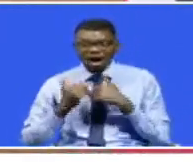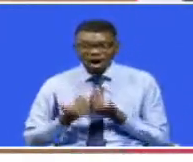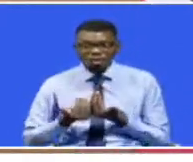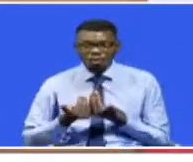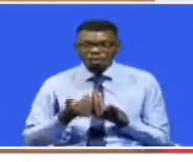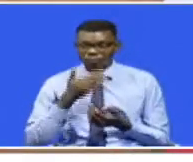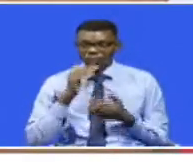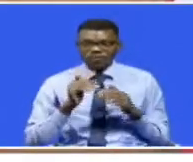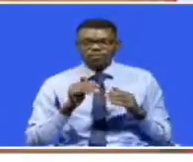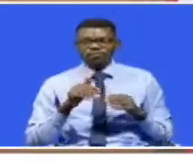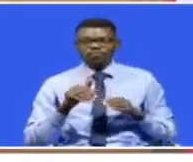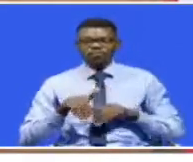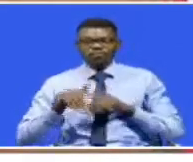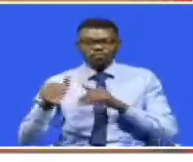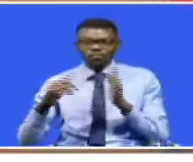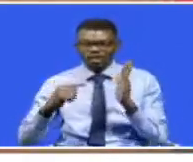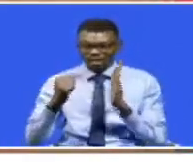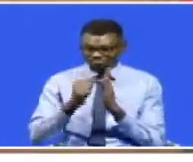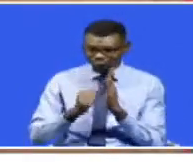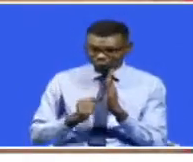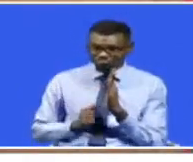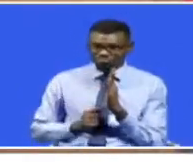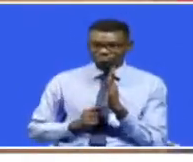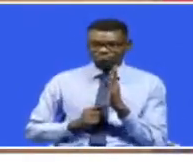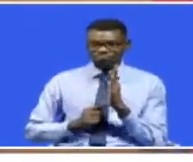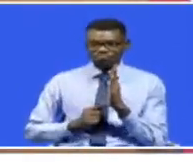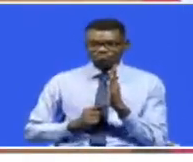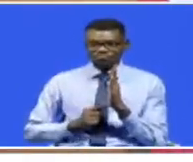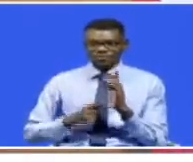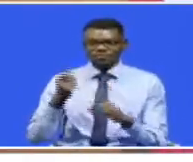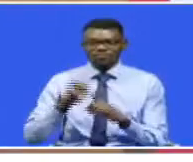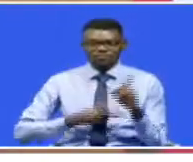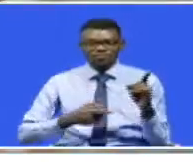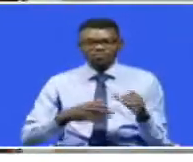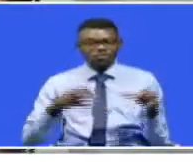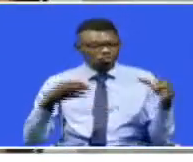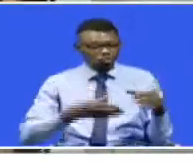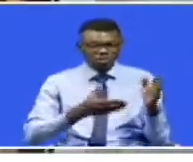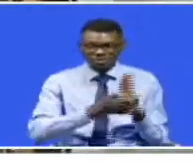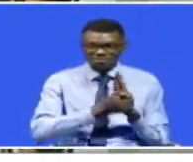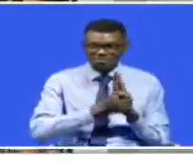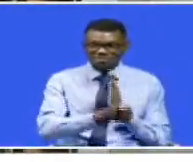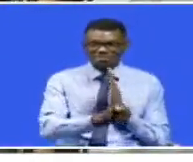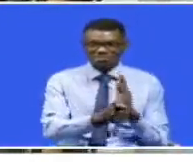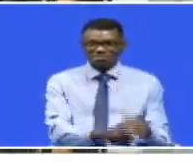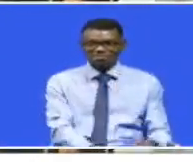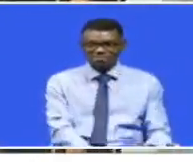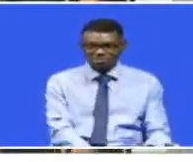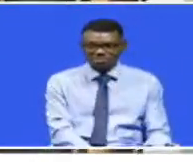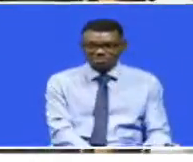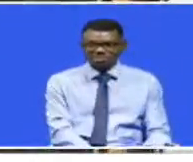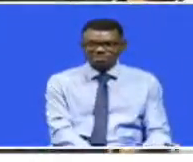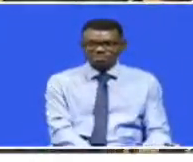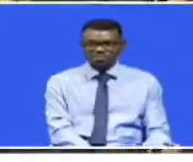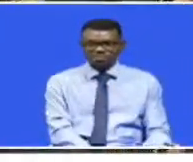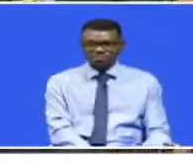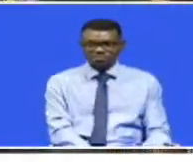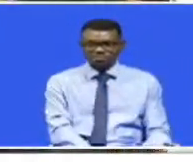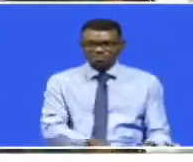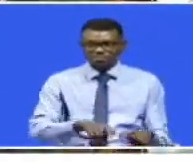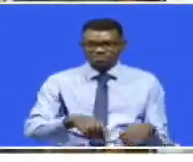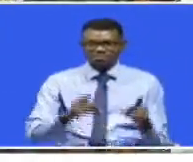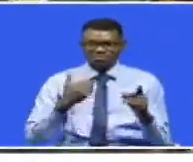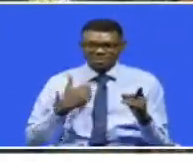the instructions that we are getting from our experts. And for a man accustomed to a whistle-stop